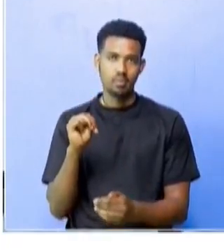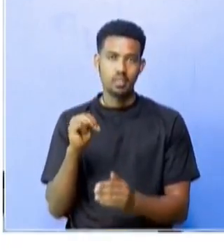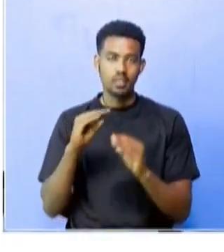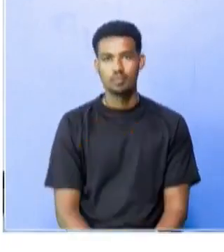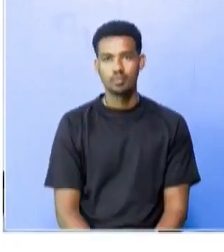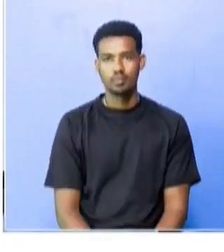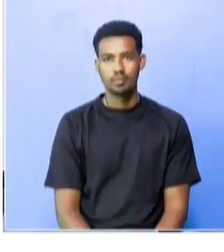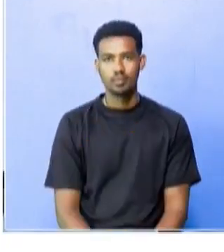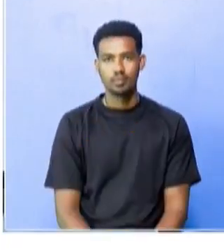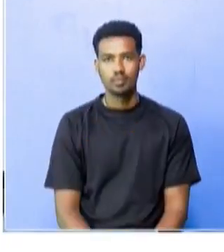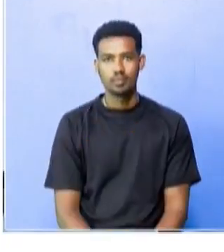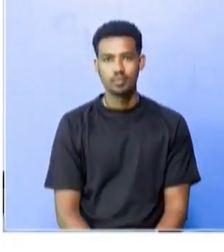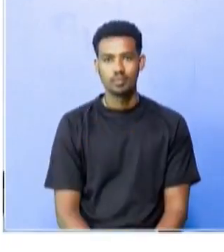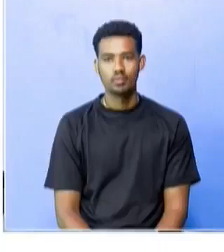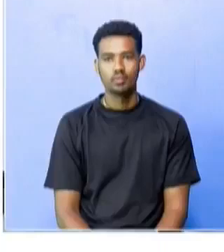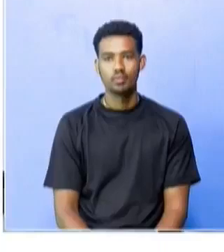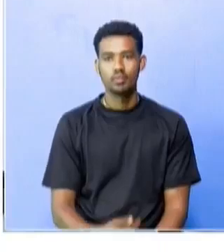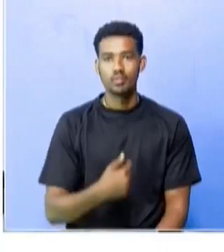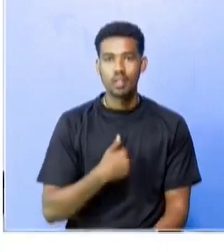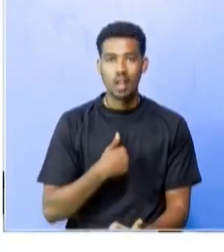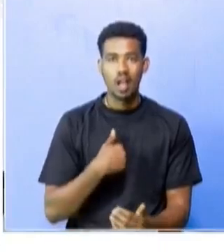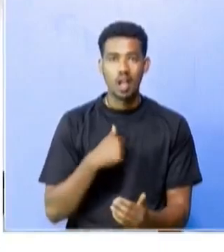teaching